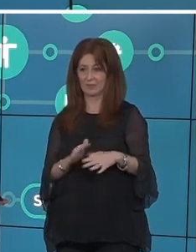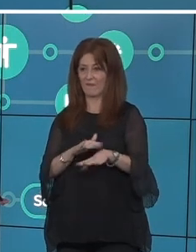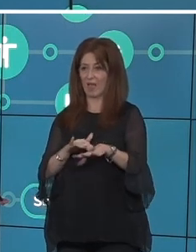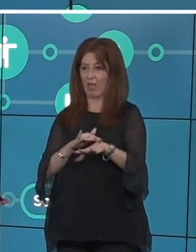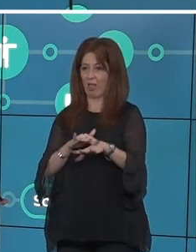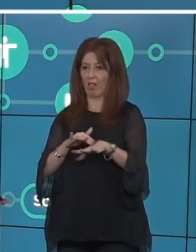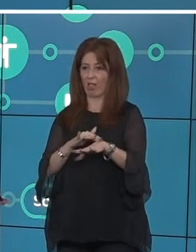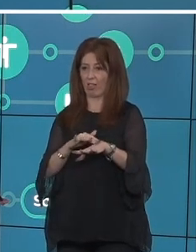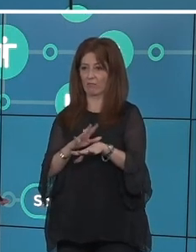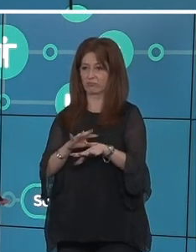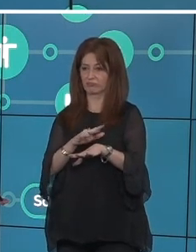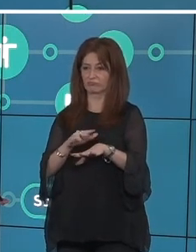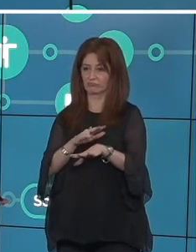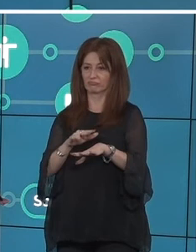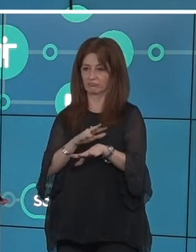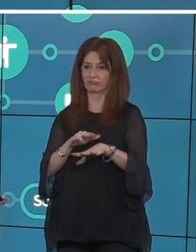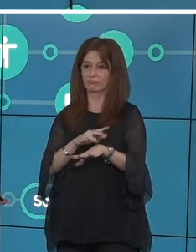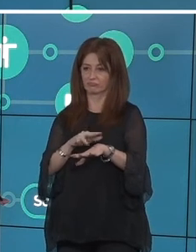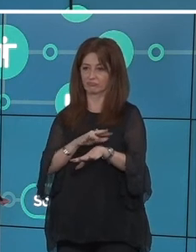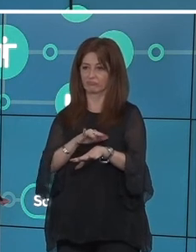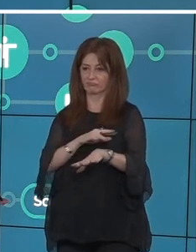Next slide,